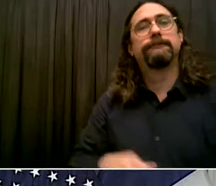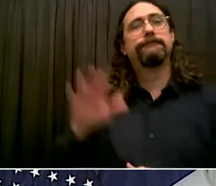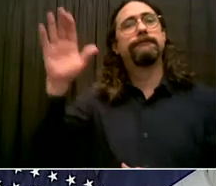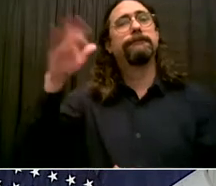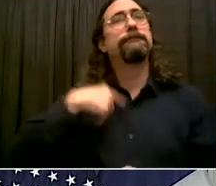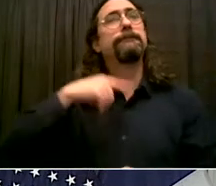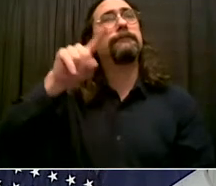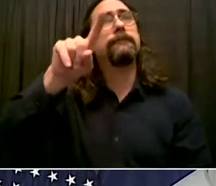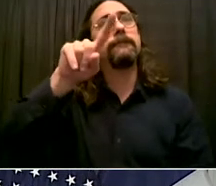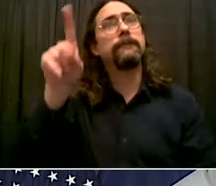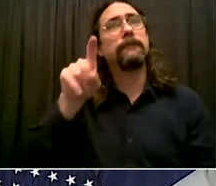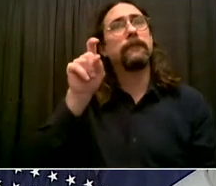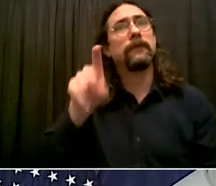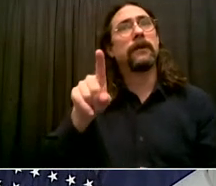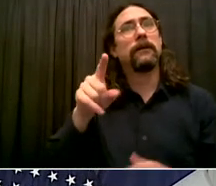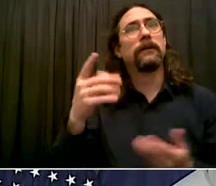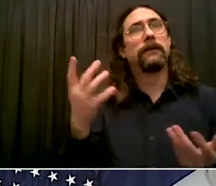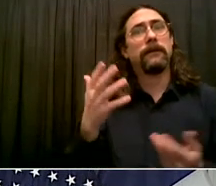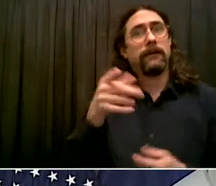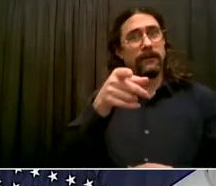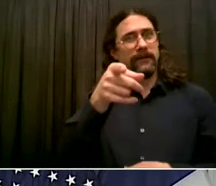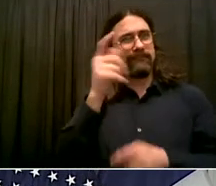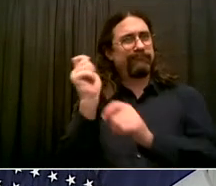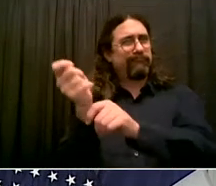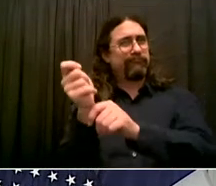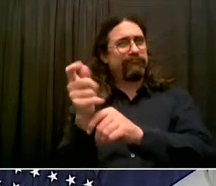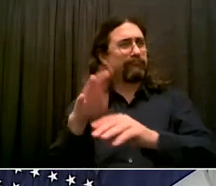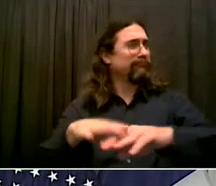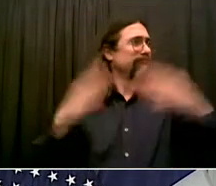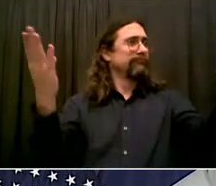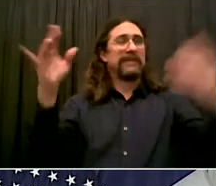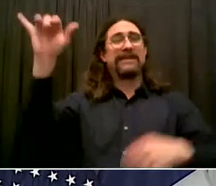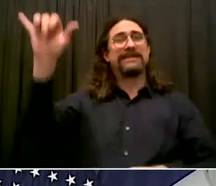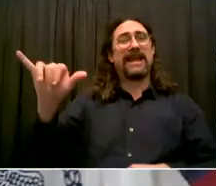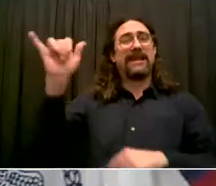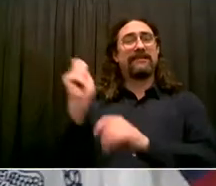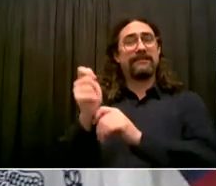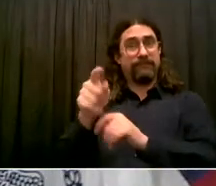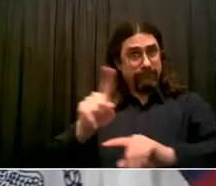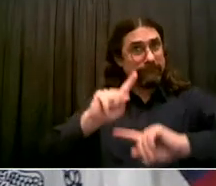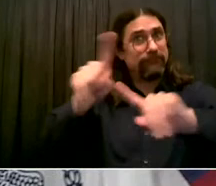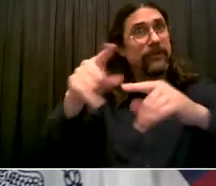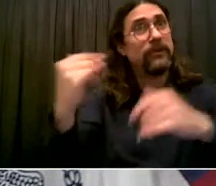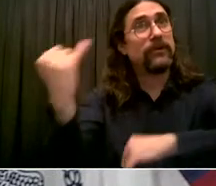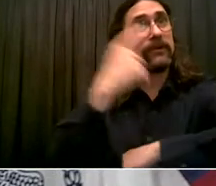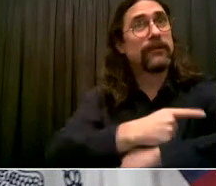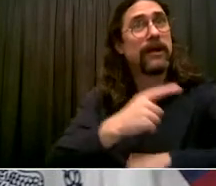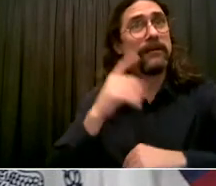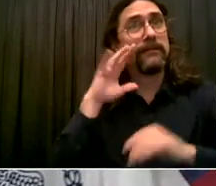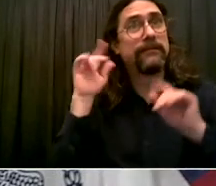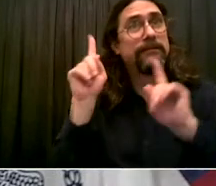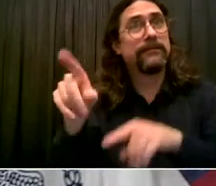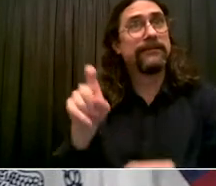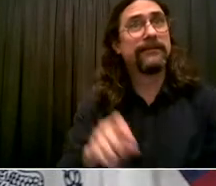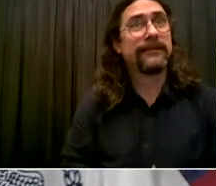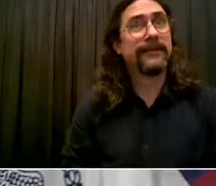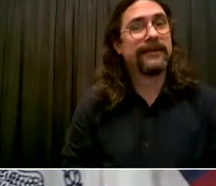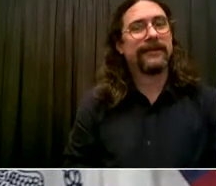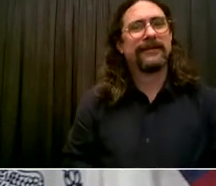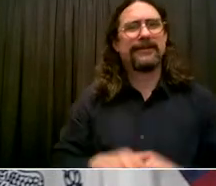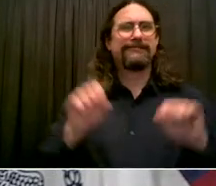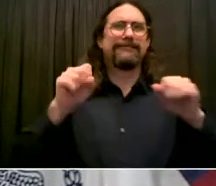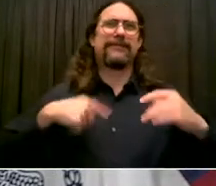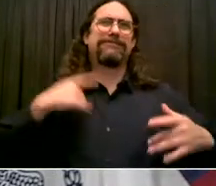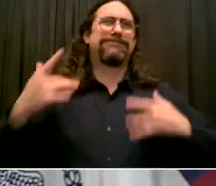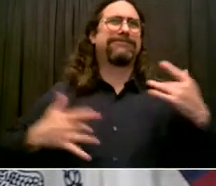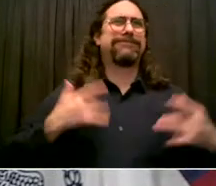back. And Henry, I expect you to do a very extensive article on our new initiative to bring fairness and justice to pitchers